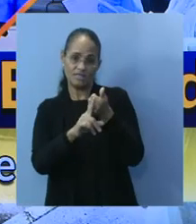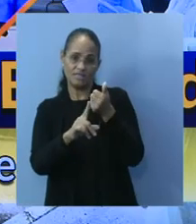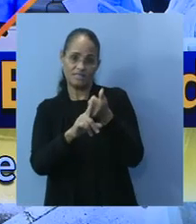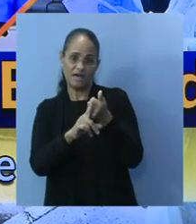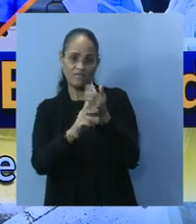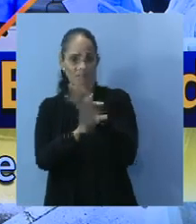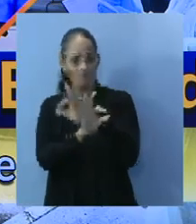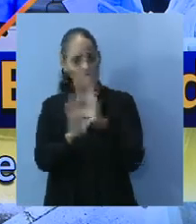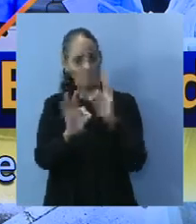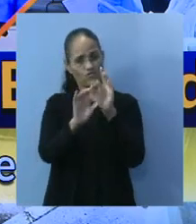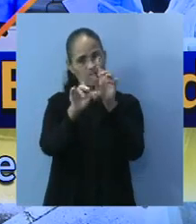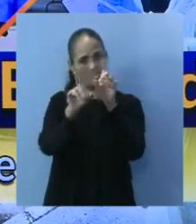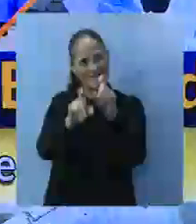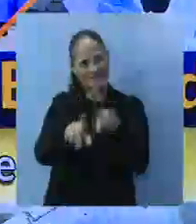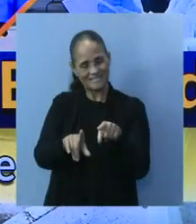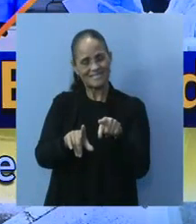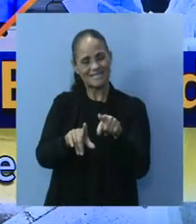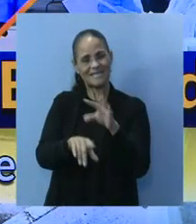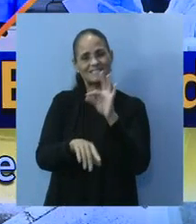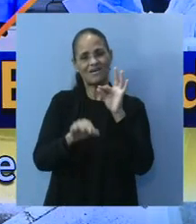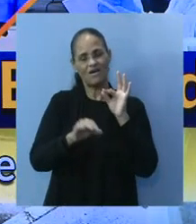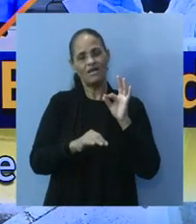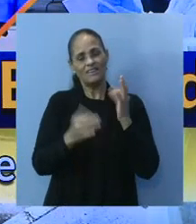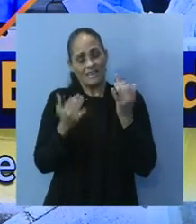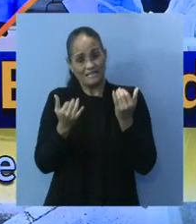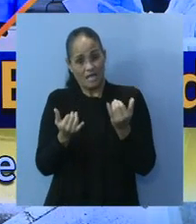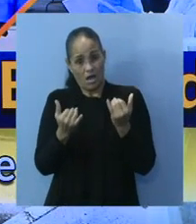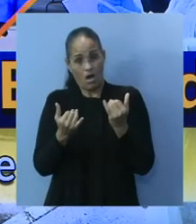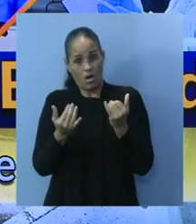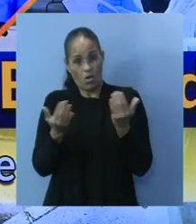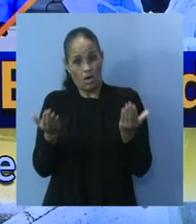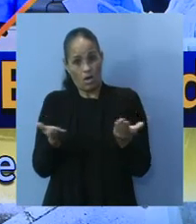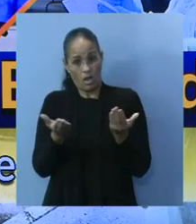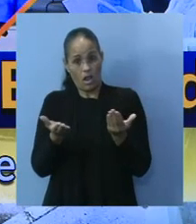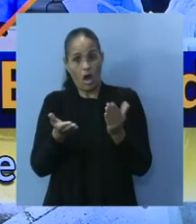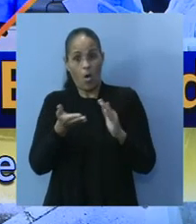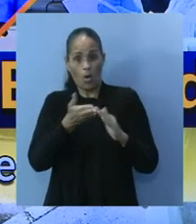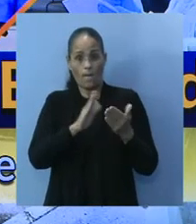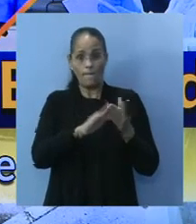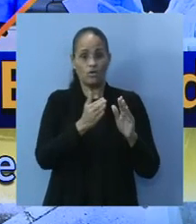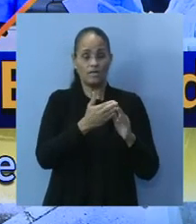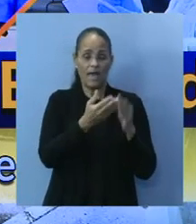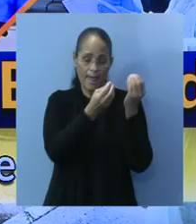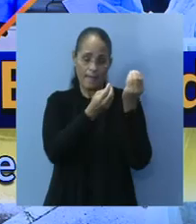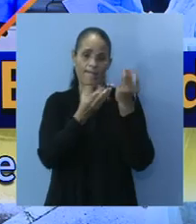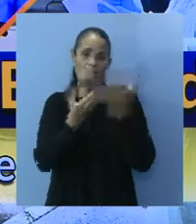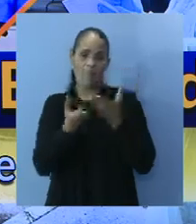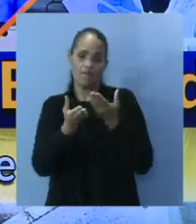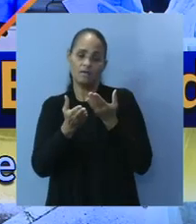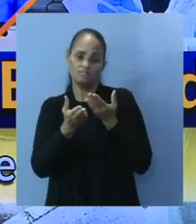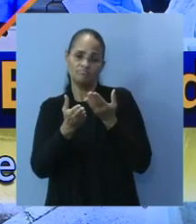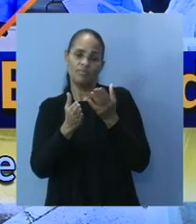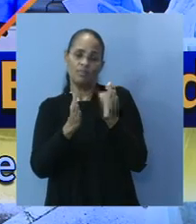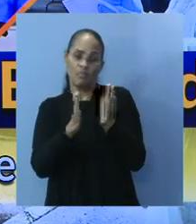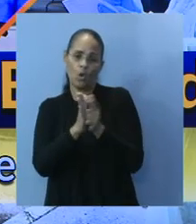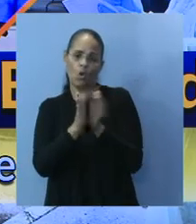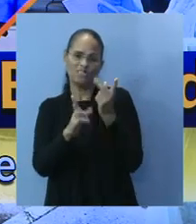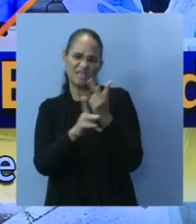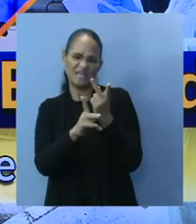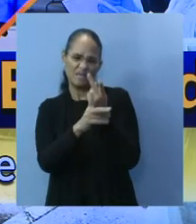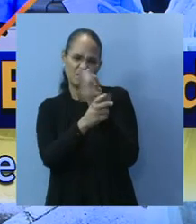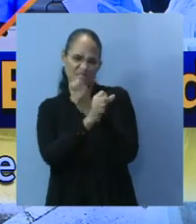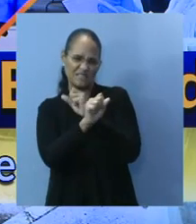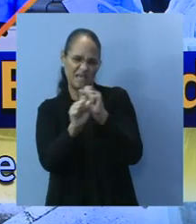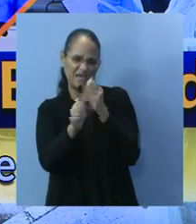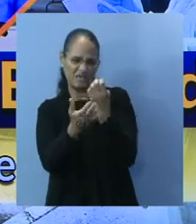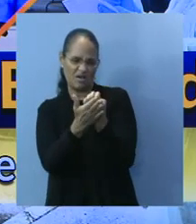free testing that is available in our community and obey the laws that are intended to keep us all safe, keep our